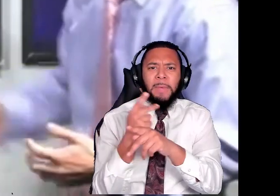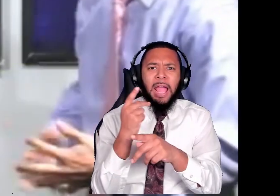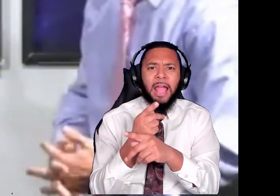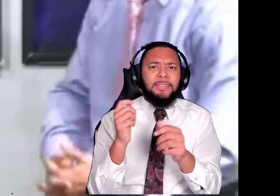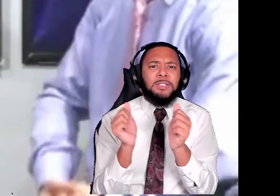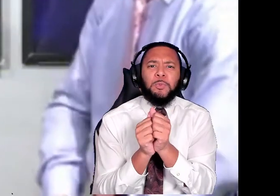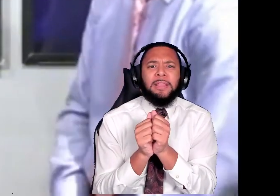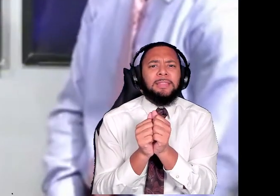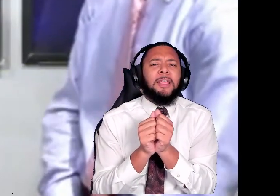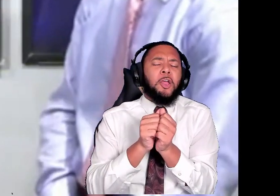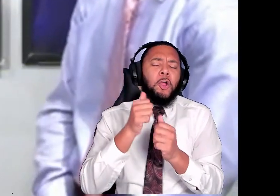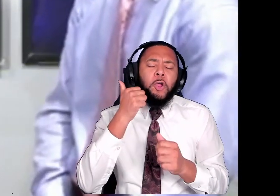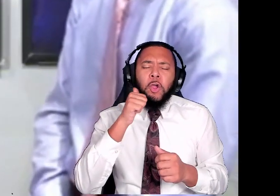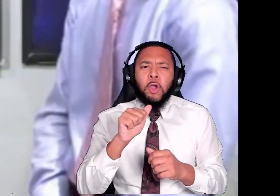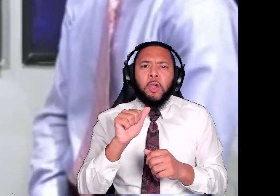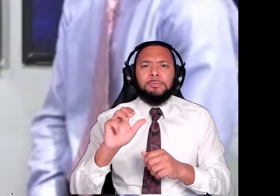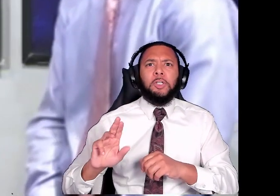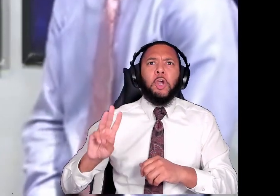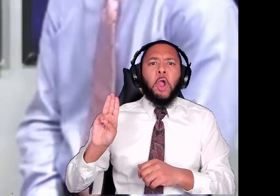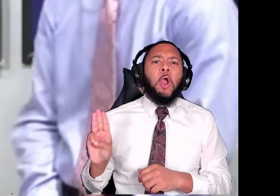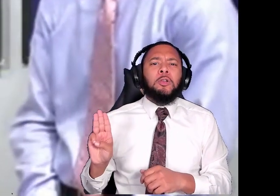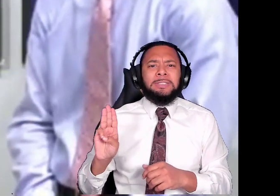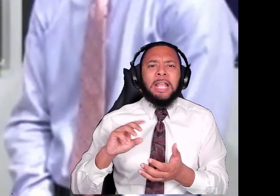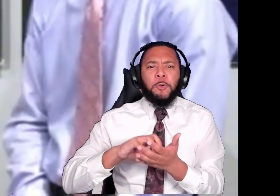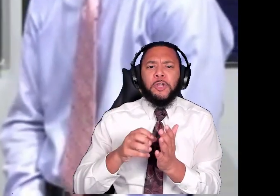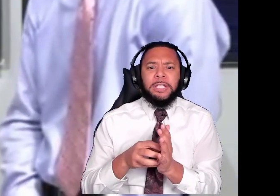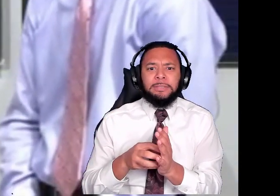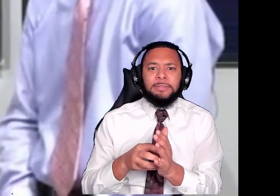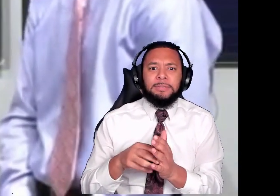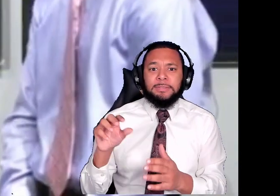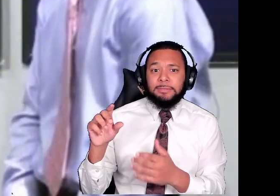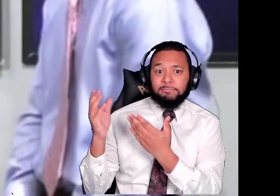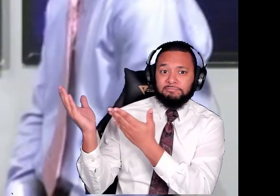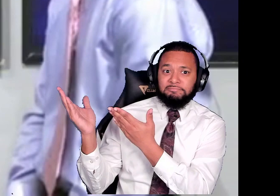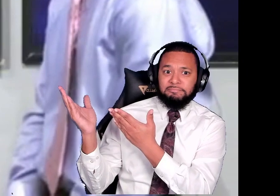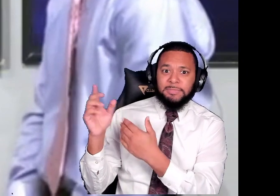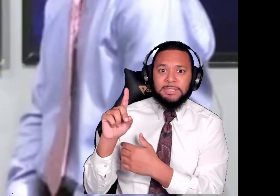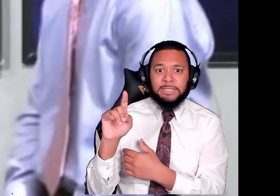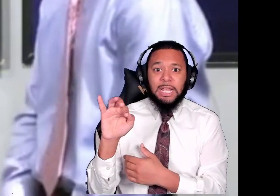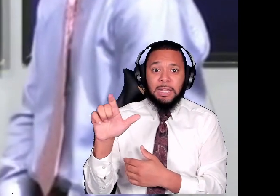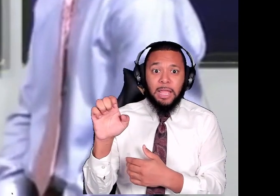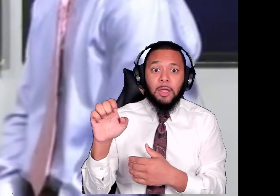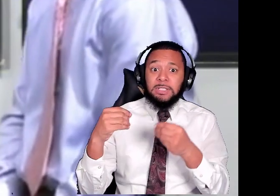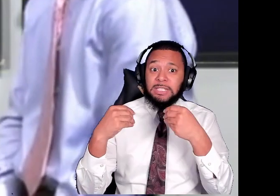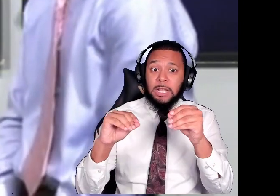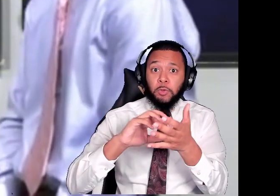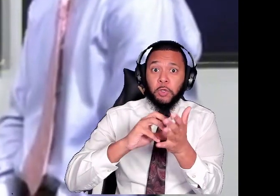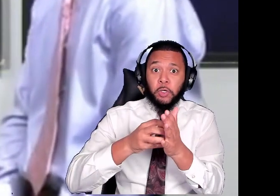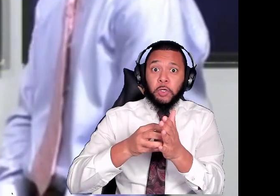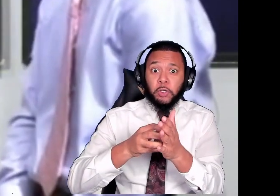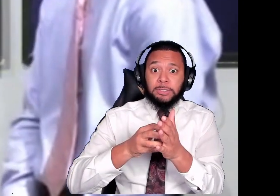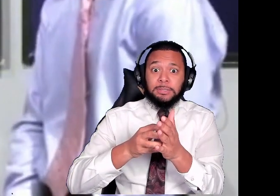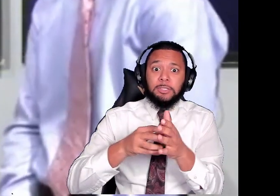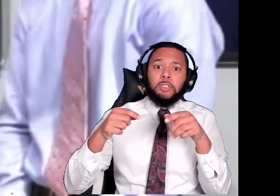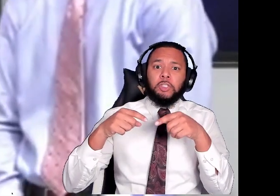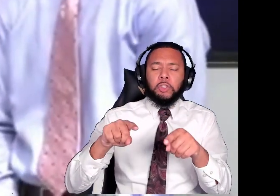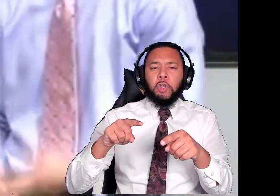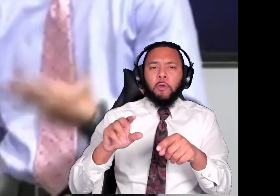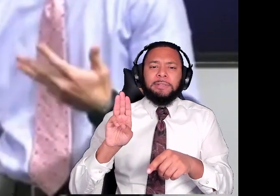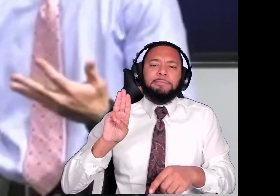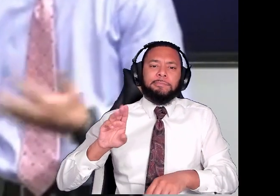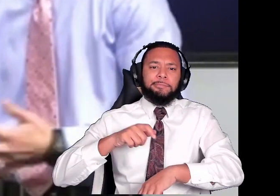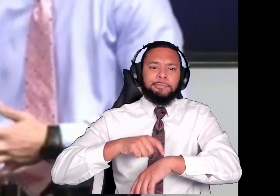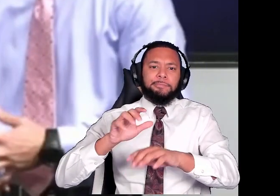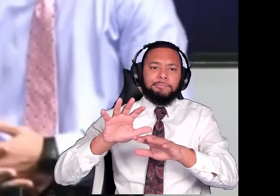Danielle sells cookies during Girl Scout cookie season. Excellent. Her troop only sells Caramel Delights and Thin